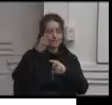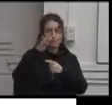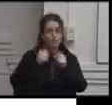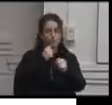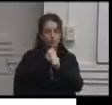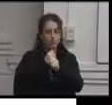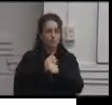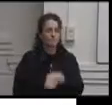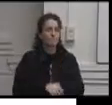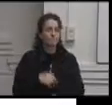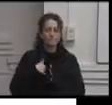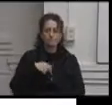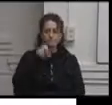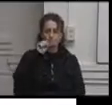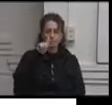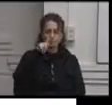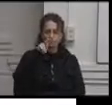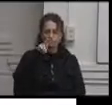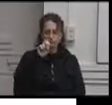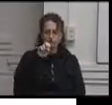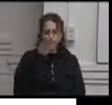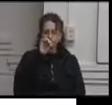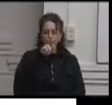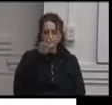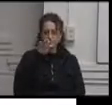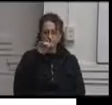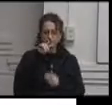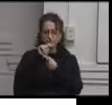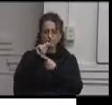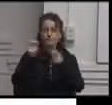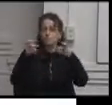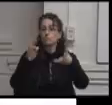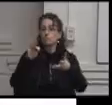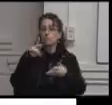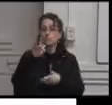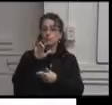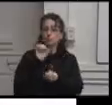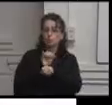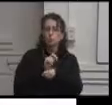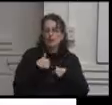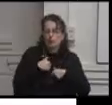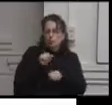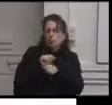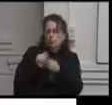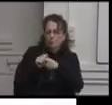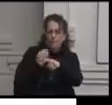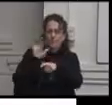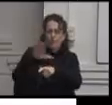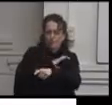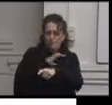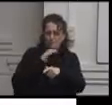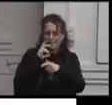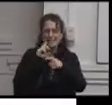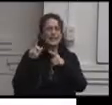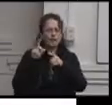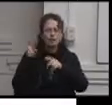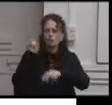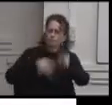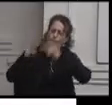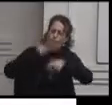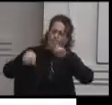Works. Real briefly, we work with the Energy Committee to analyze the streetlights in town and